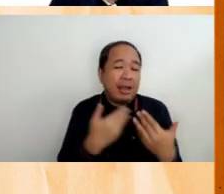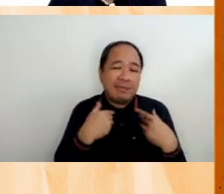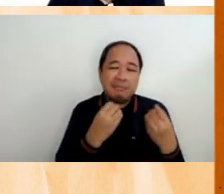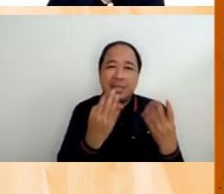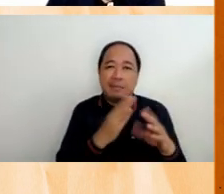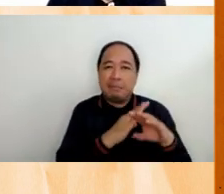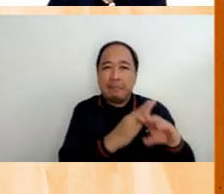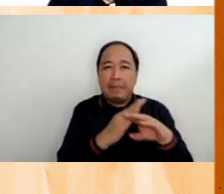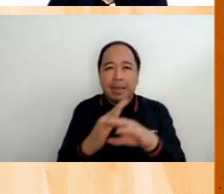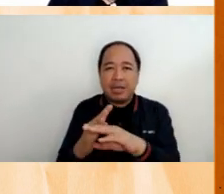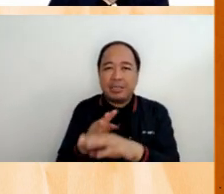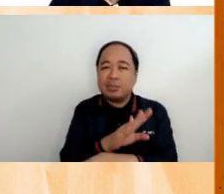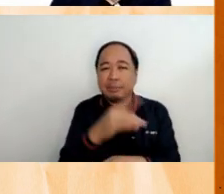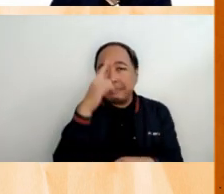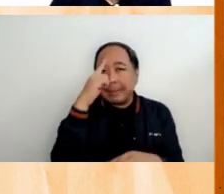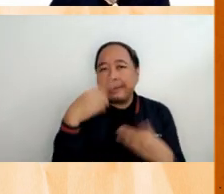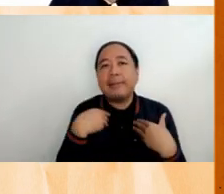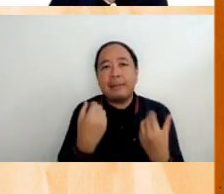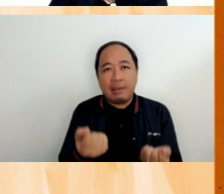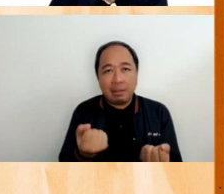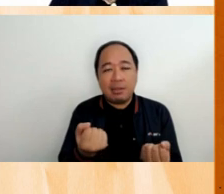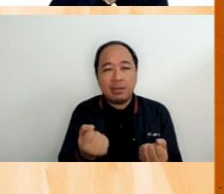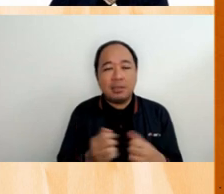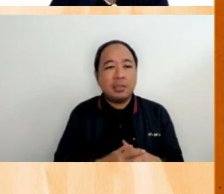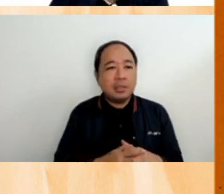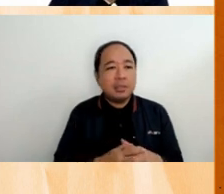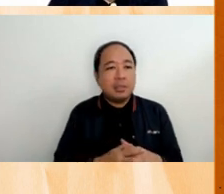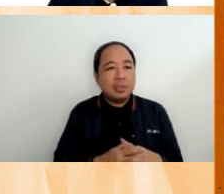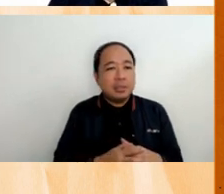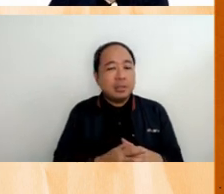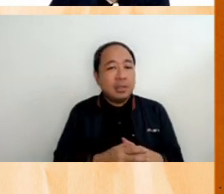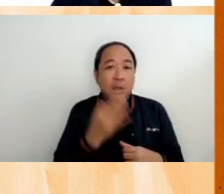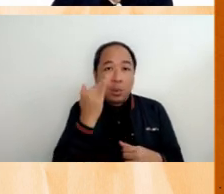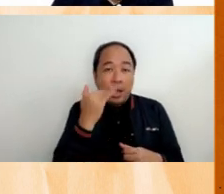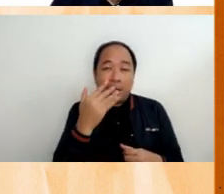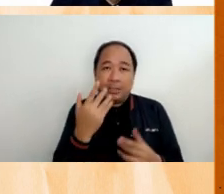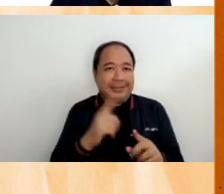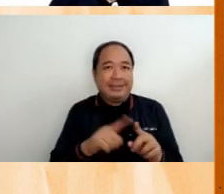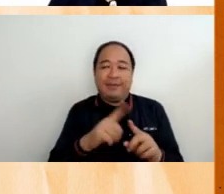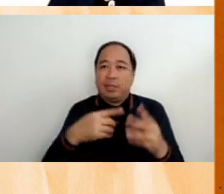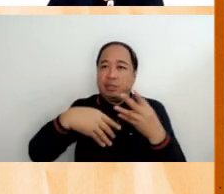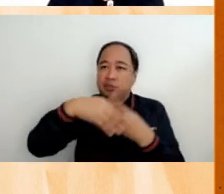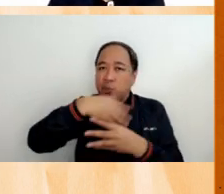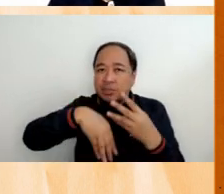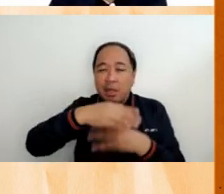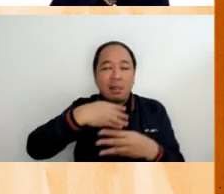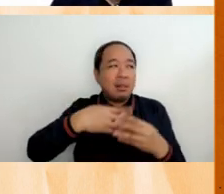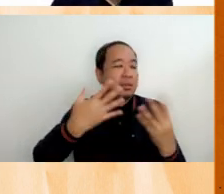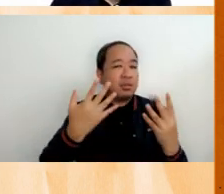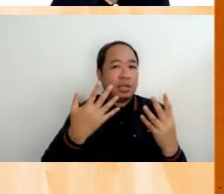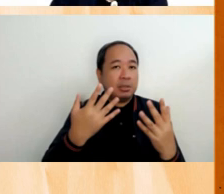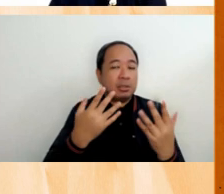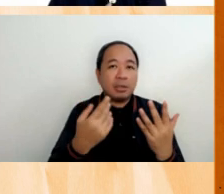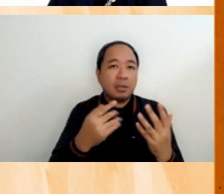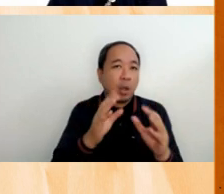name a few. They may face these barriers to mental health because of ethnicity, sexual orientation,